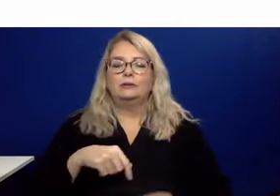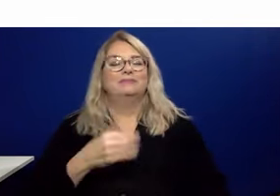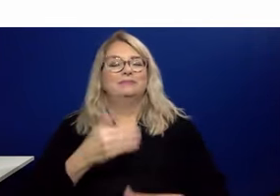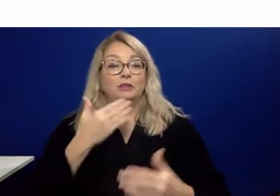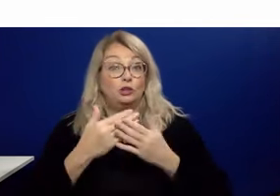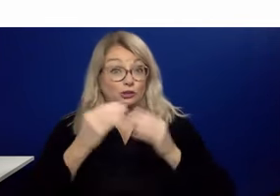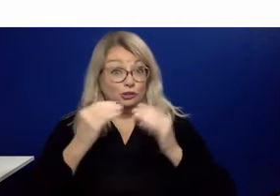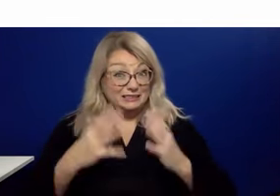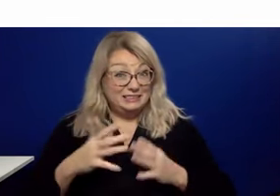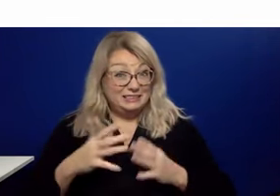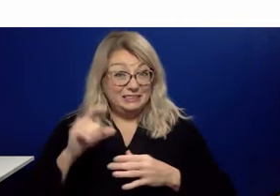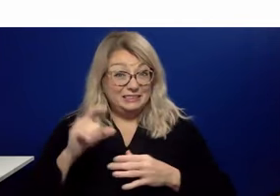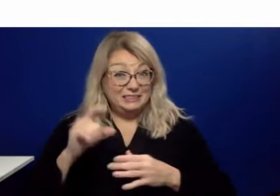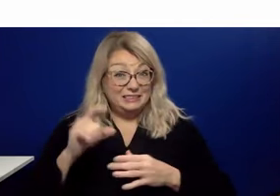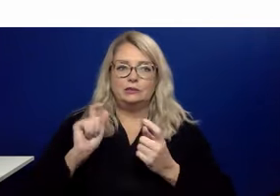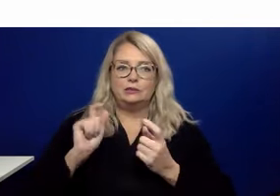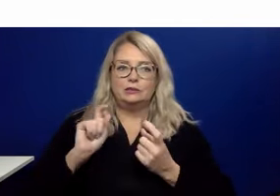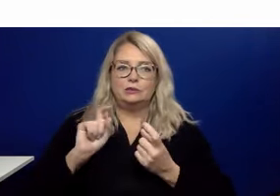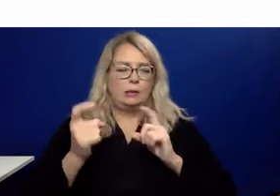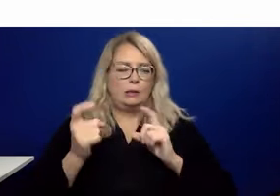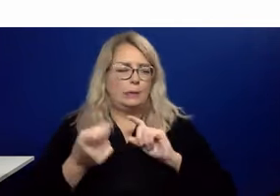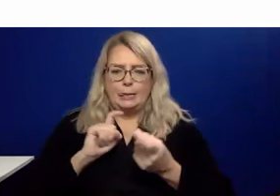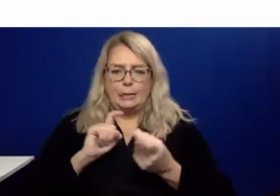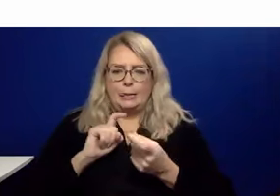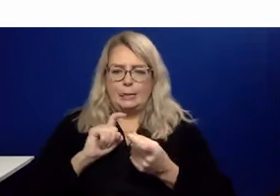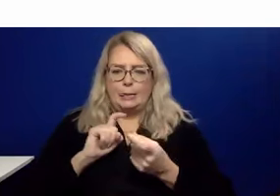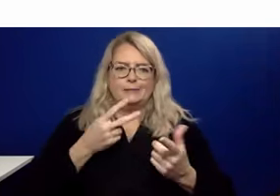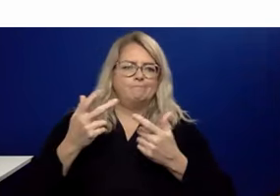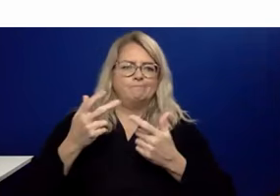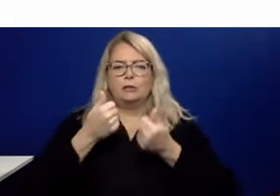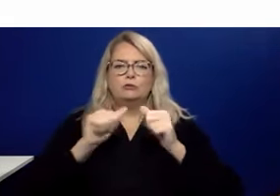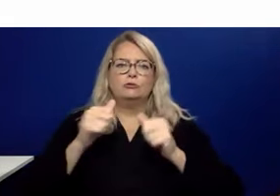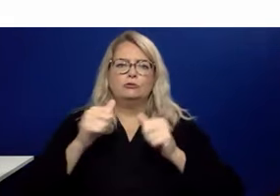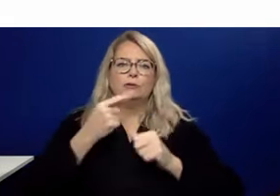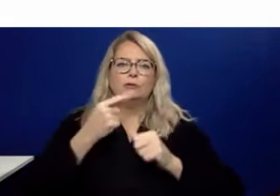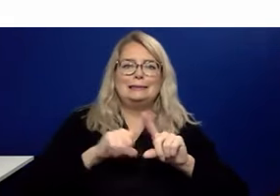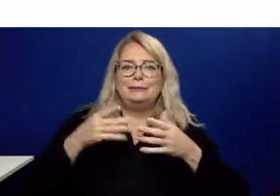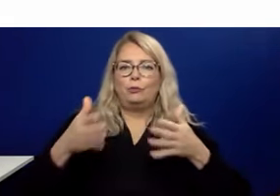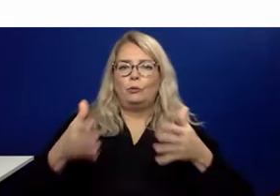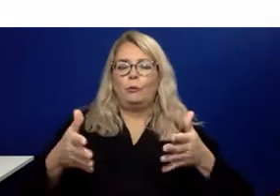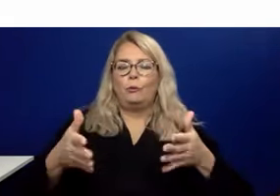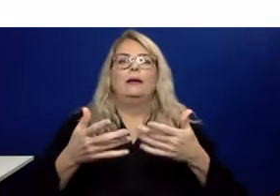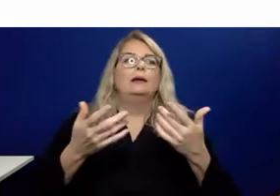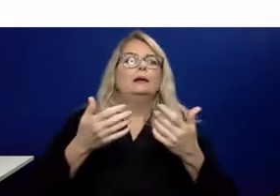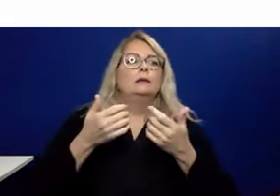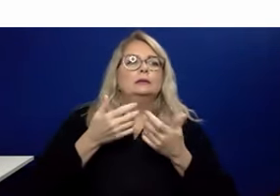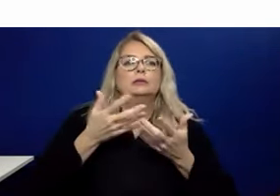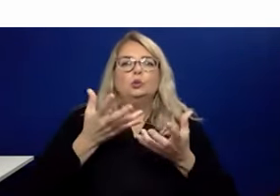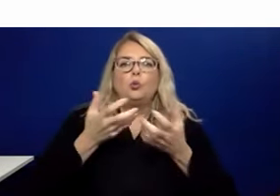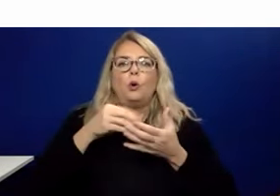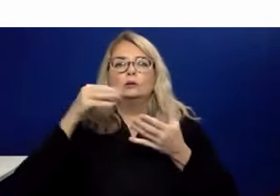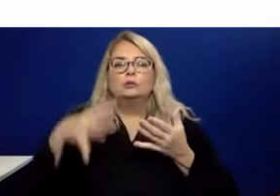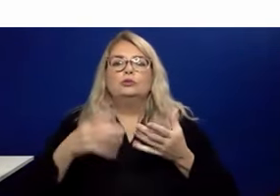to spin it in different ways. This had to do with trying to get the patient understand when did you have a bowel